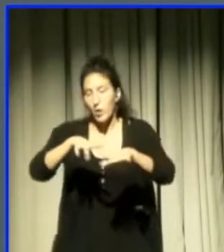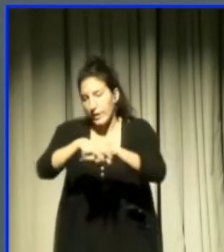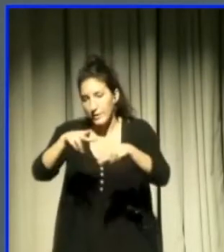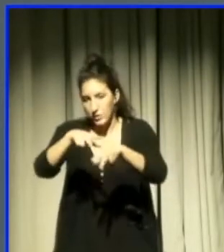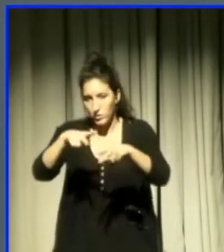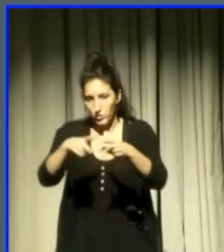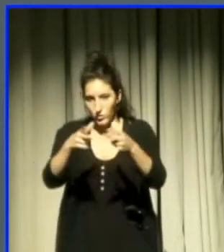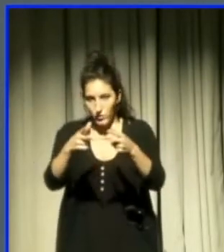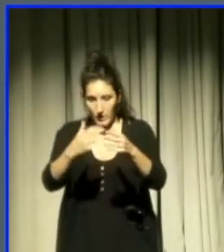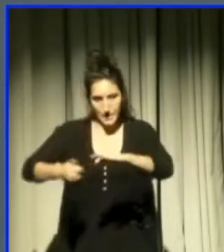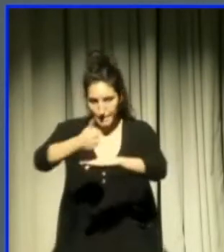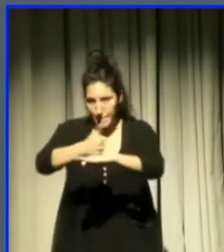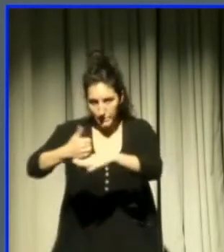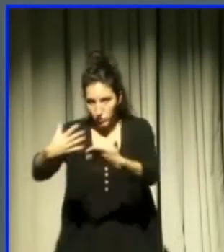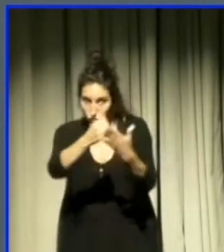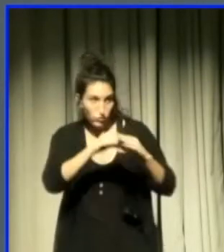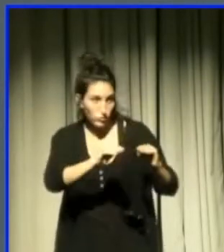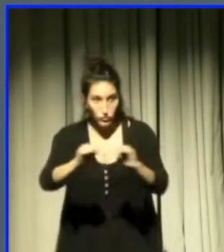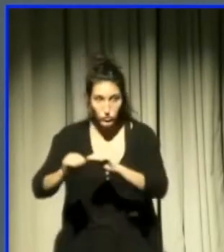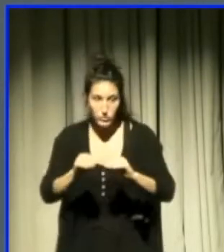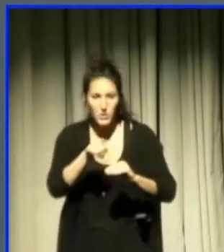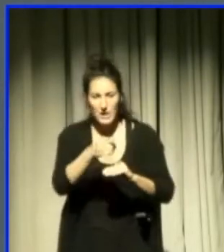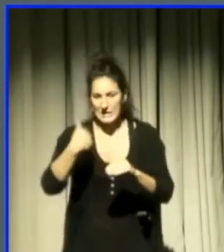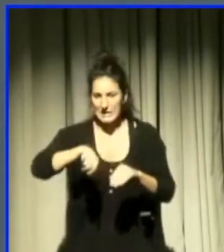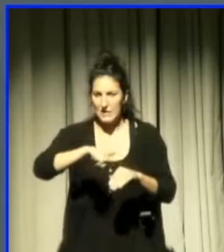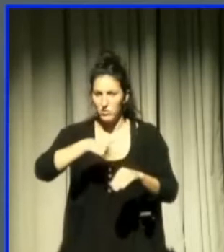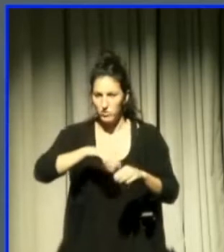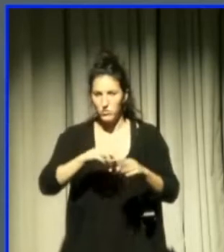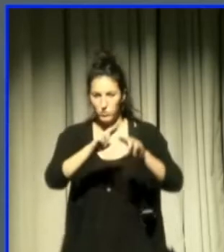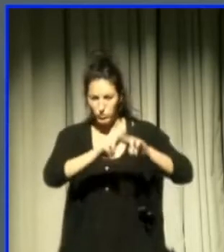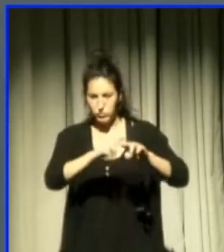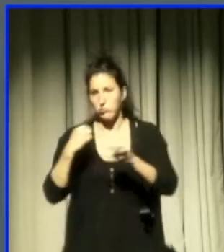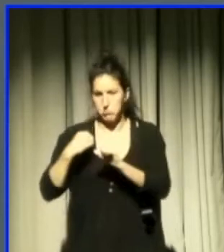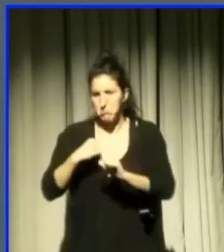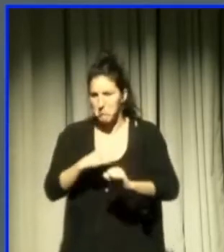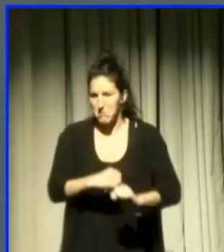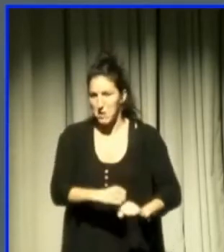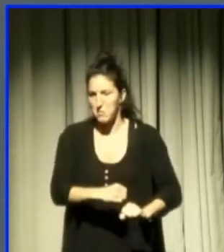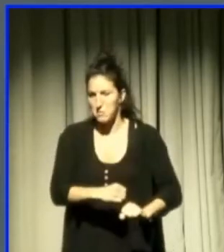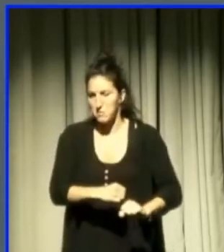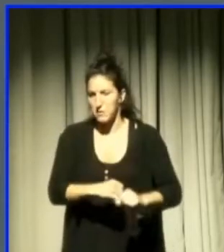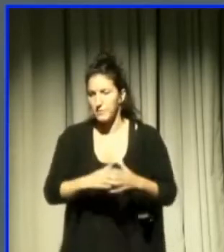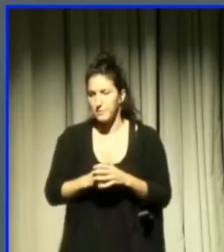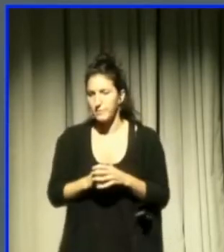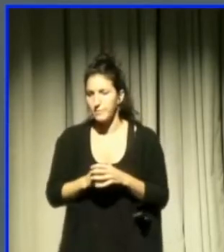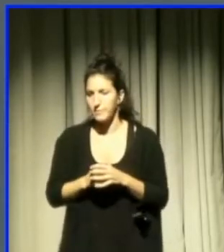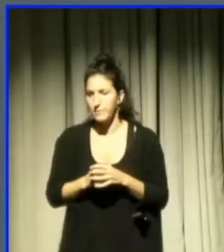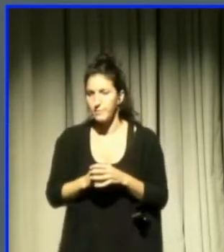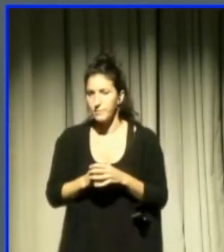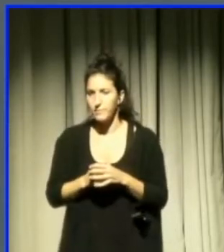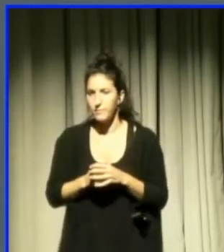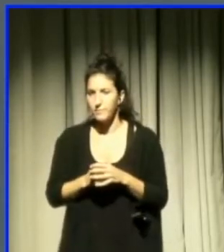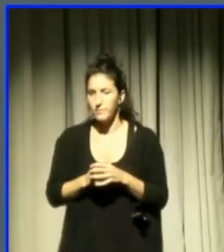that it's a few years that we are doing this, we witnessed a strange, phenomenon. So it has